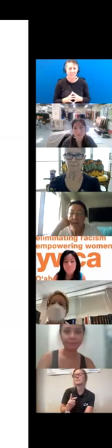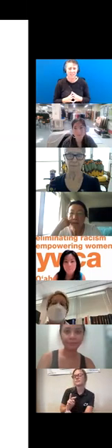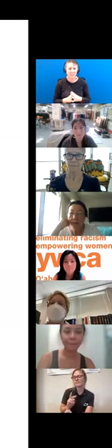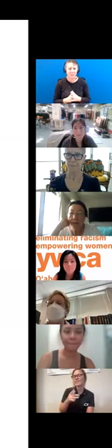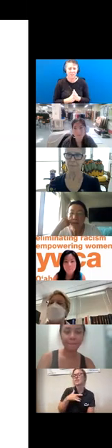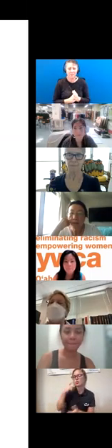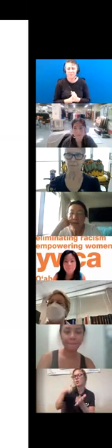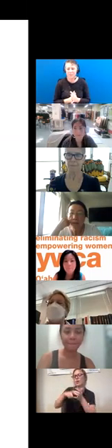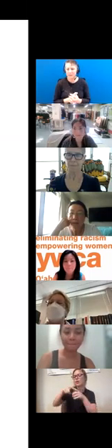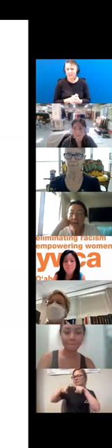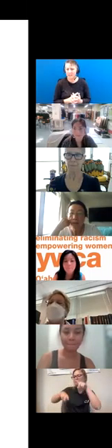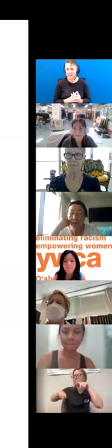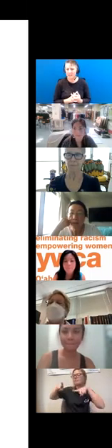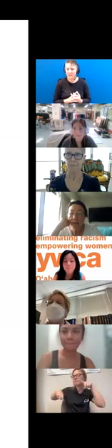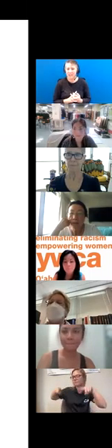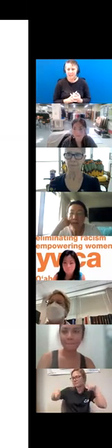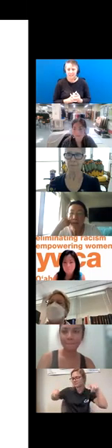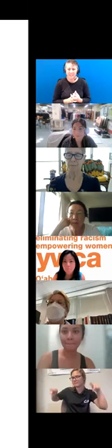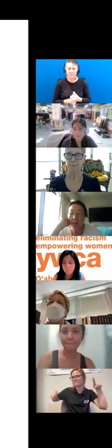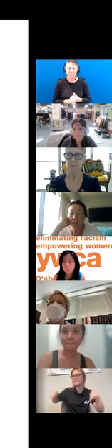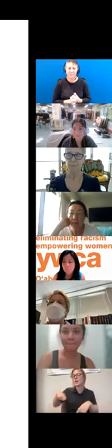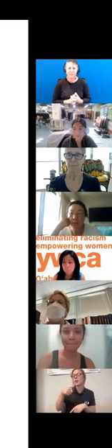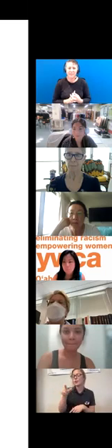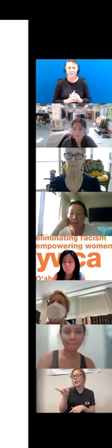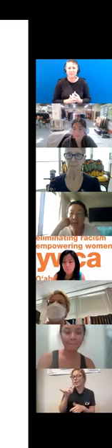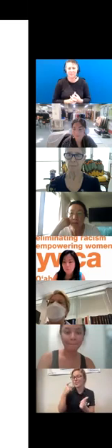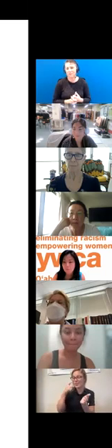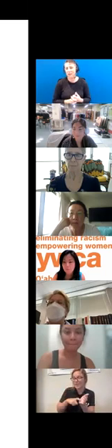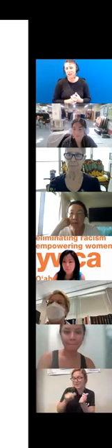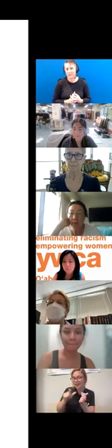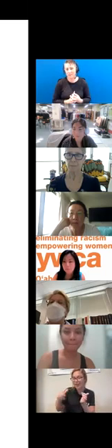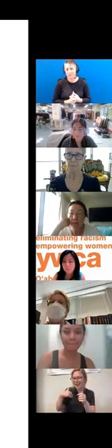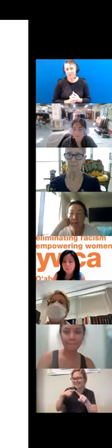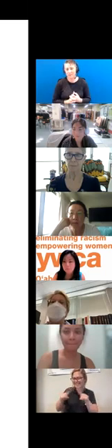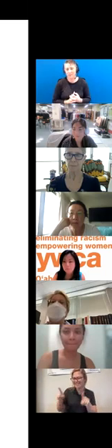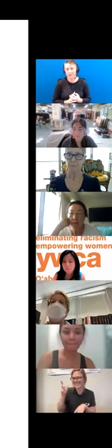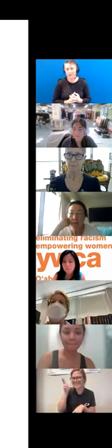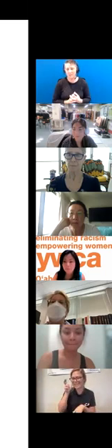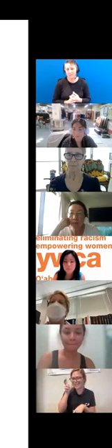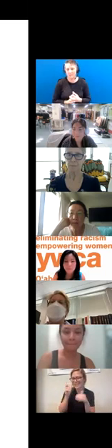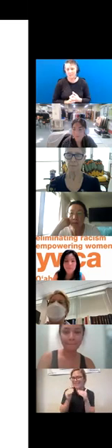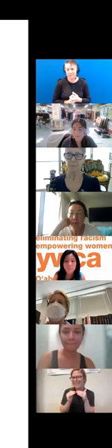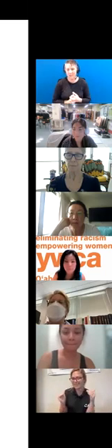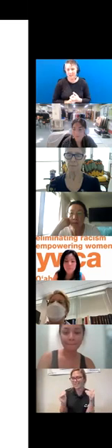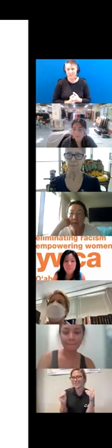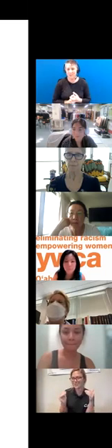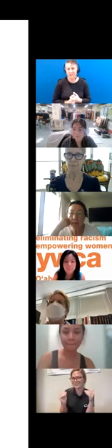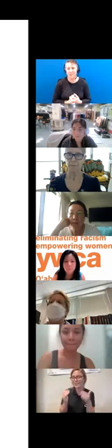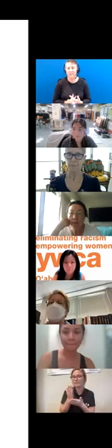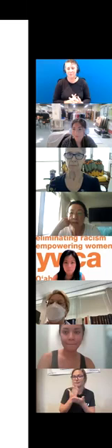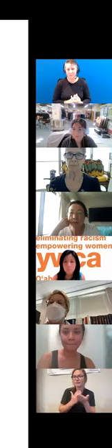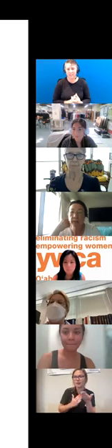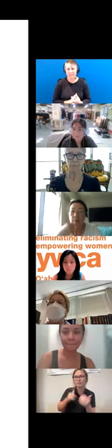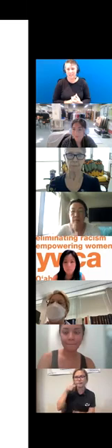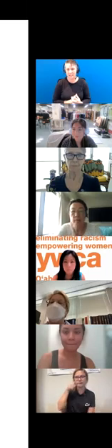I'd just like to know your perspective, because as you can see that there's a variety of people who are deaf and